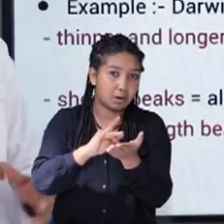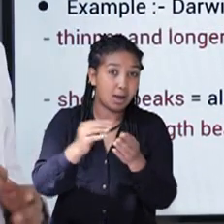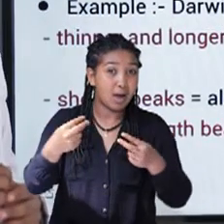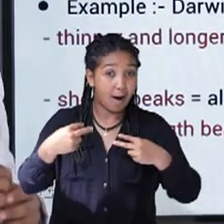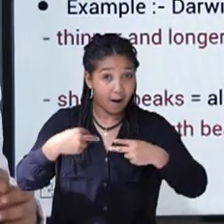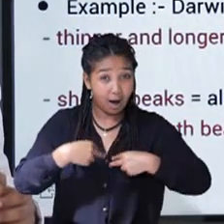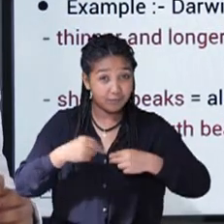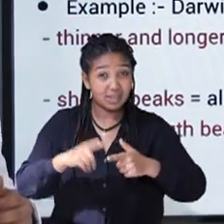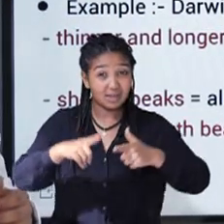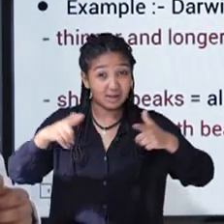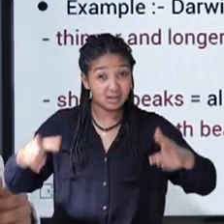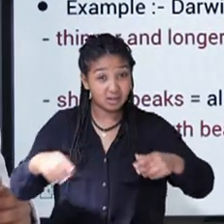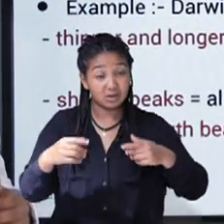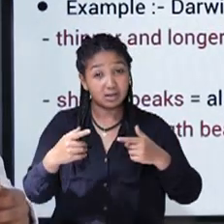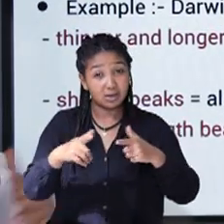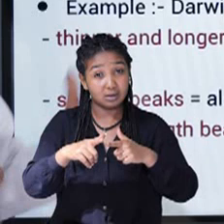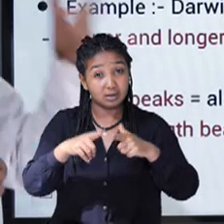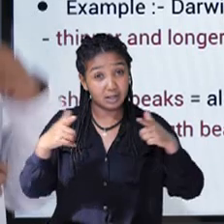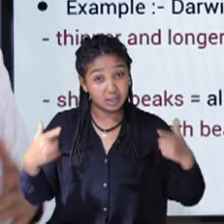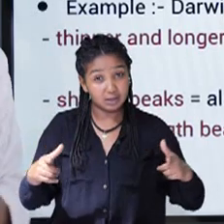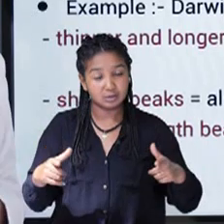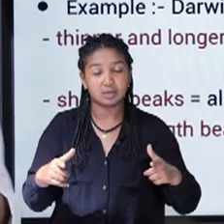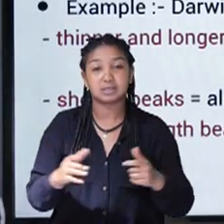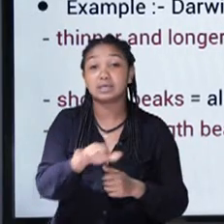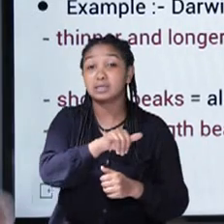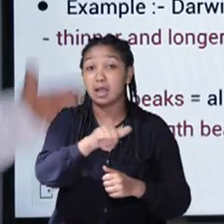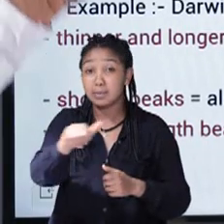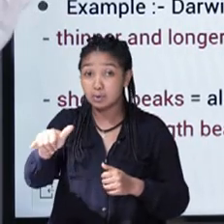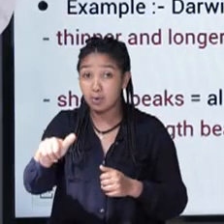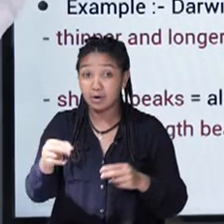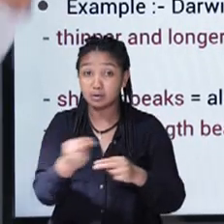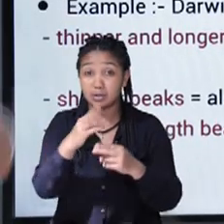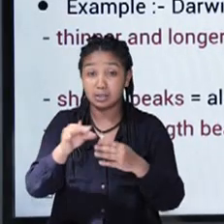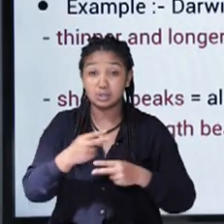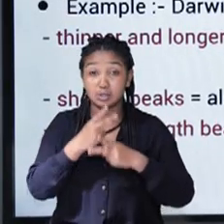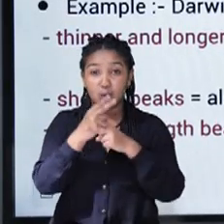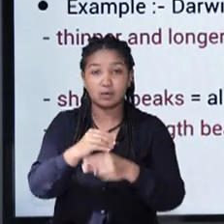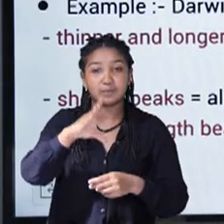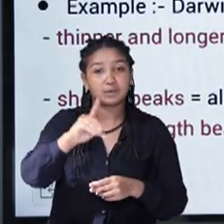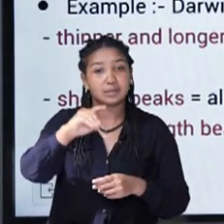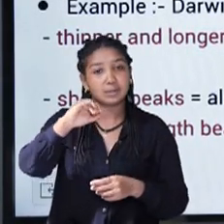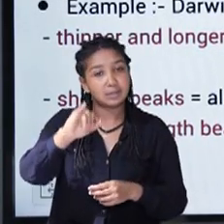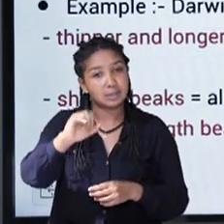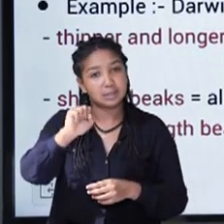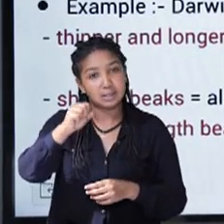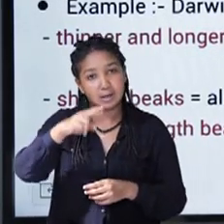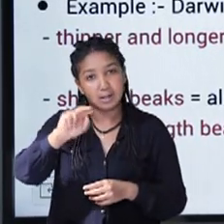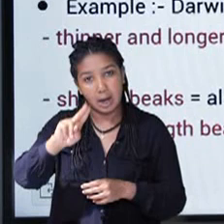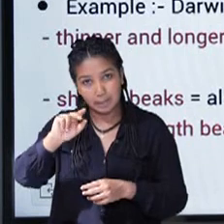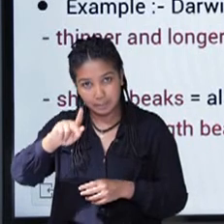have a greater chance to survive. Such kind of natural selection is called disruptive